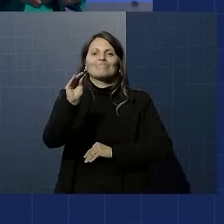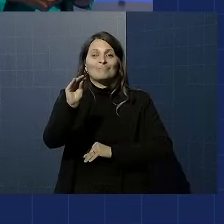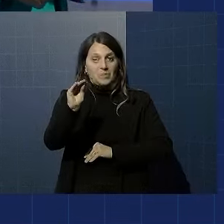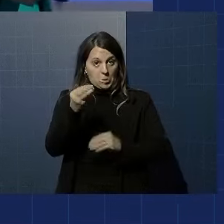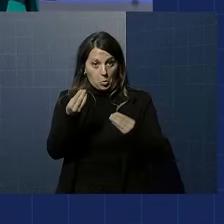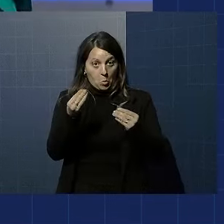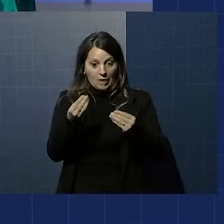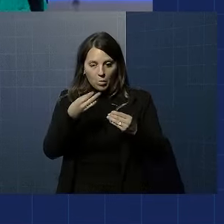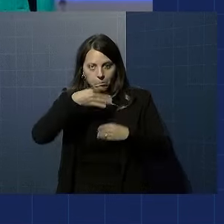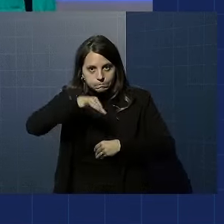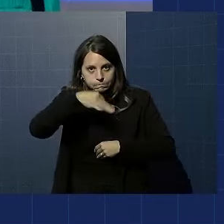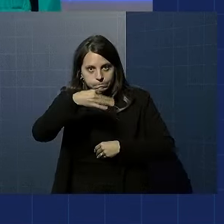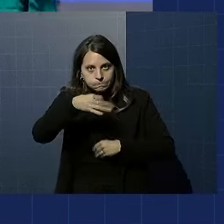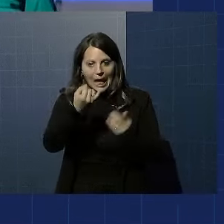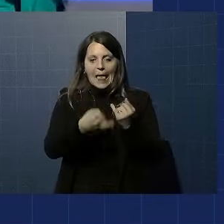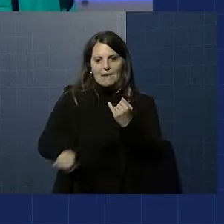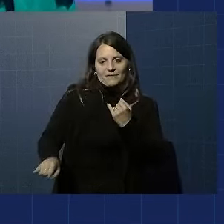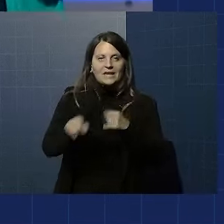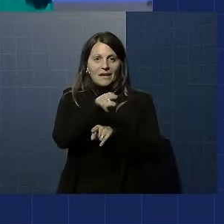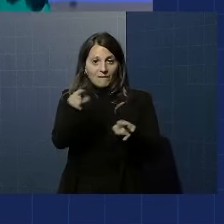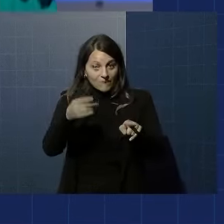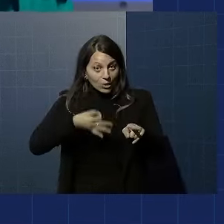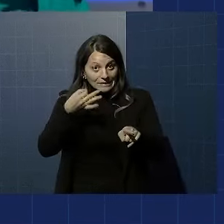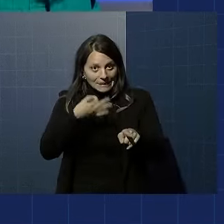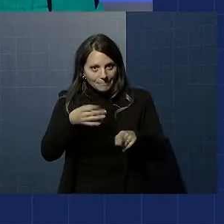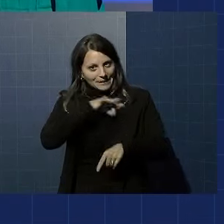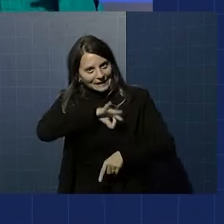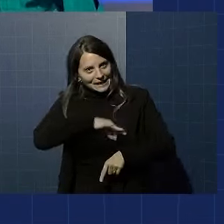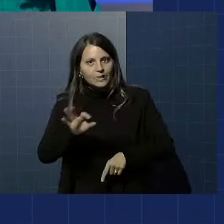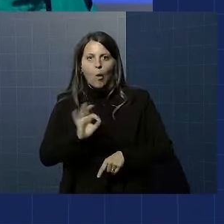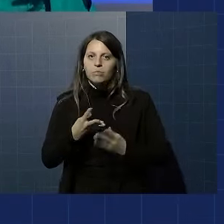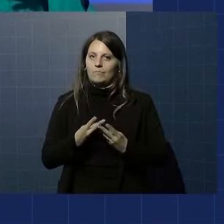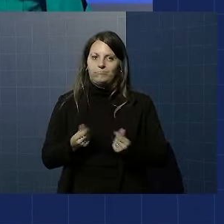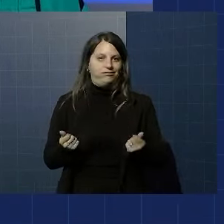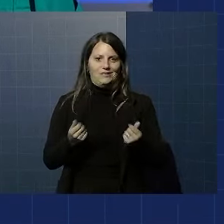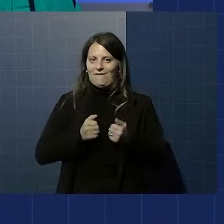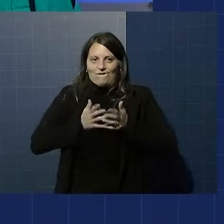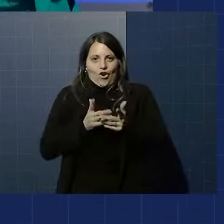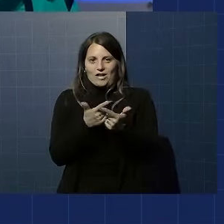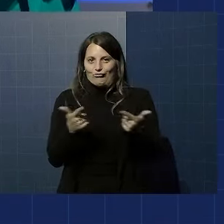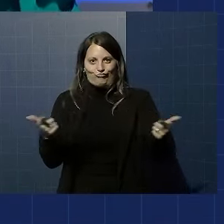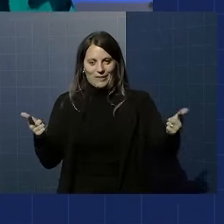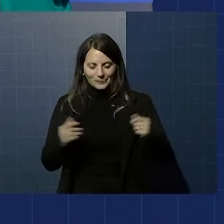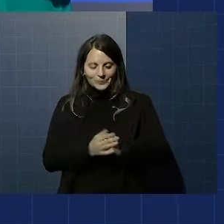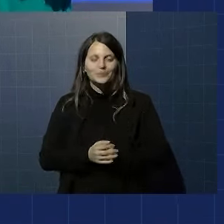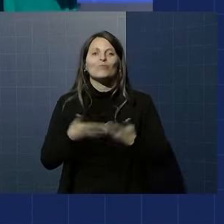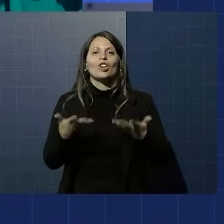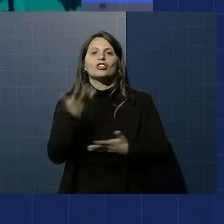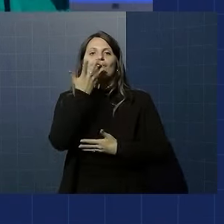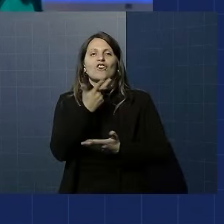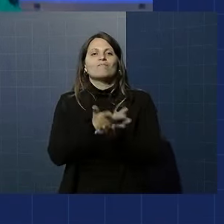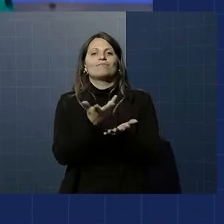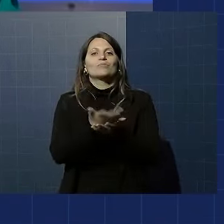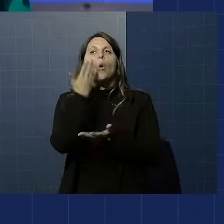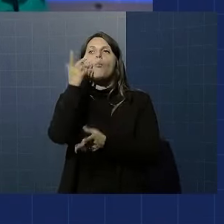where we get. Today I'm going to talk to you about humans in space and in particular why it's